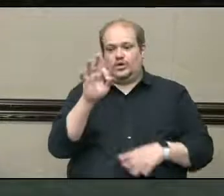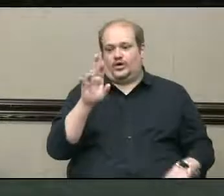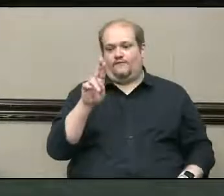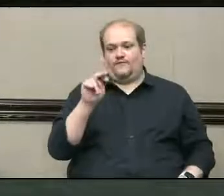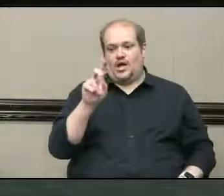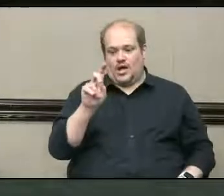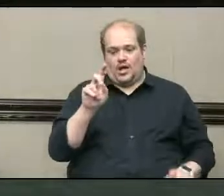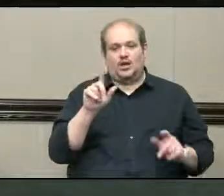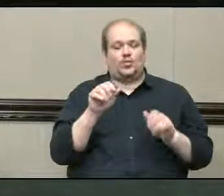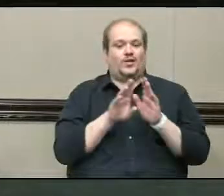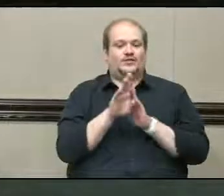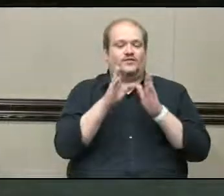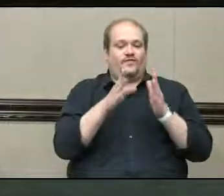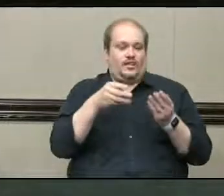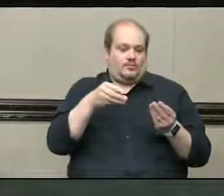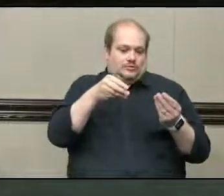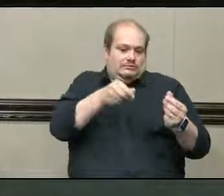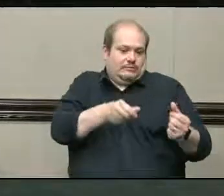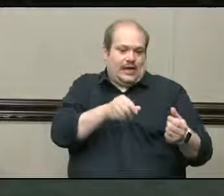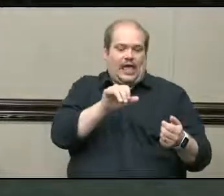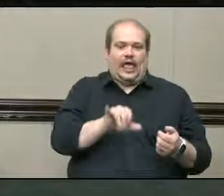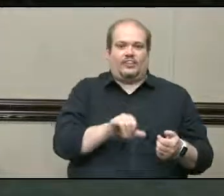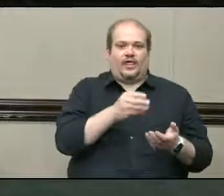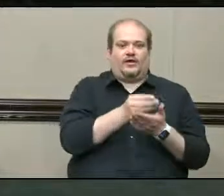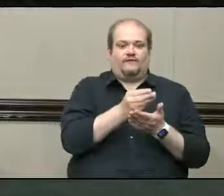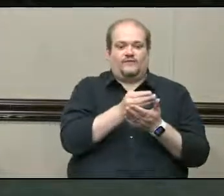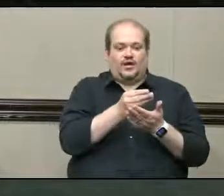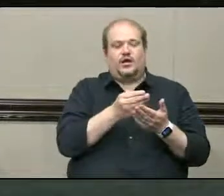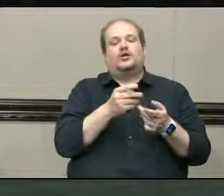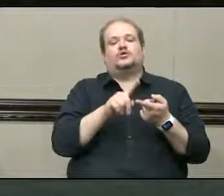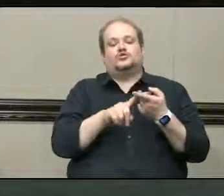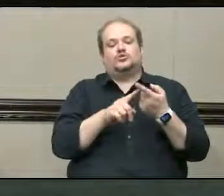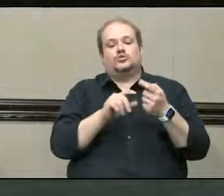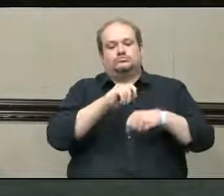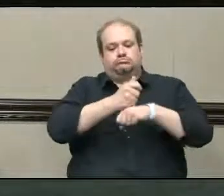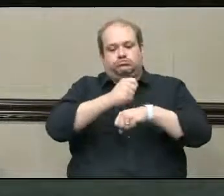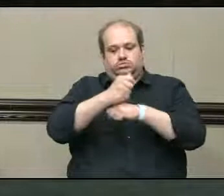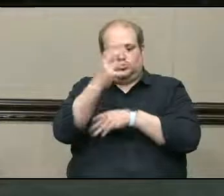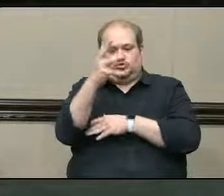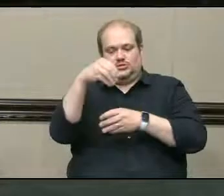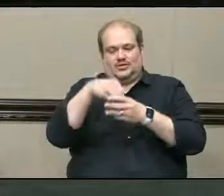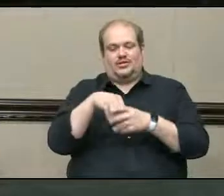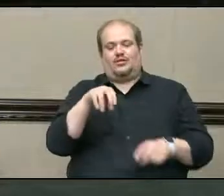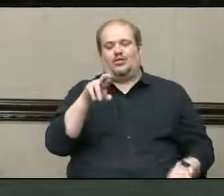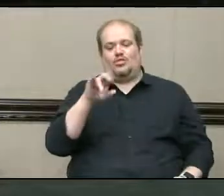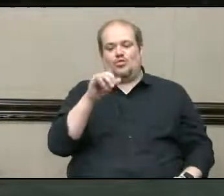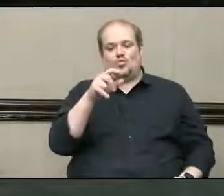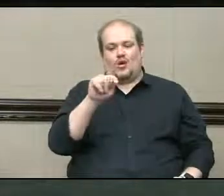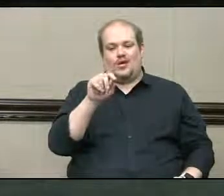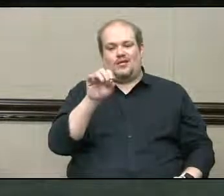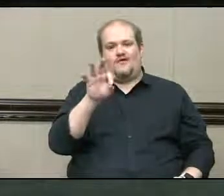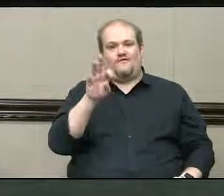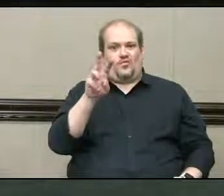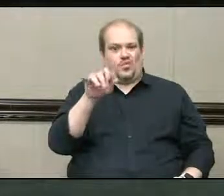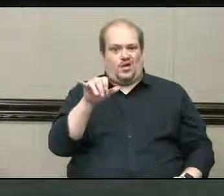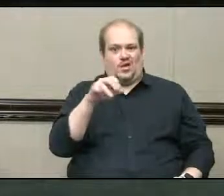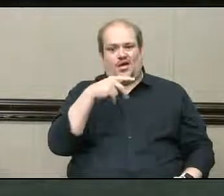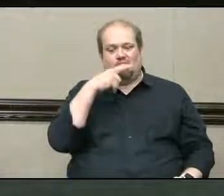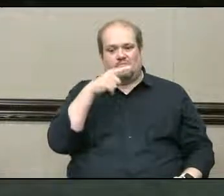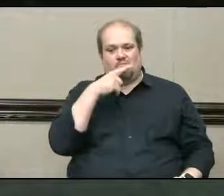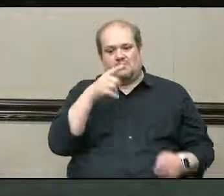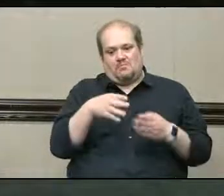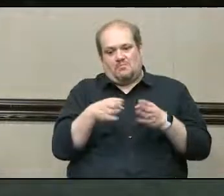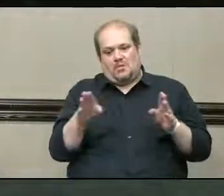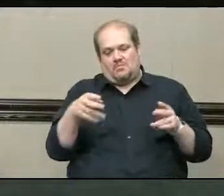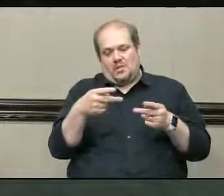when developers pay into this fund to put trees in the right-of-way or other public places. And this allows us a little more leeway in doing